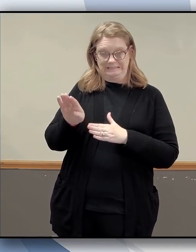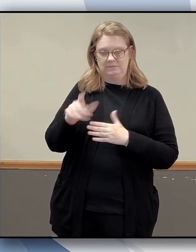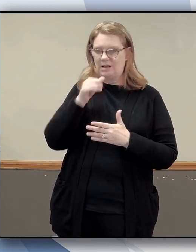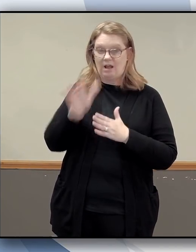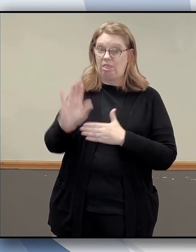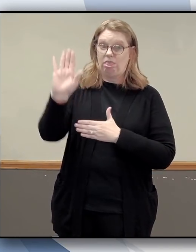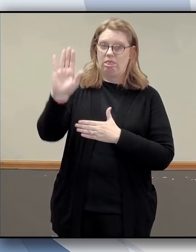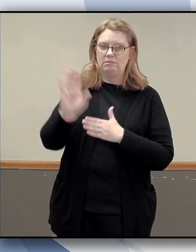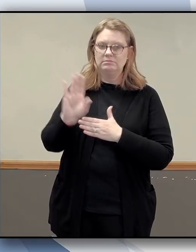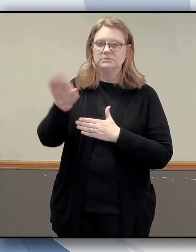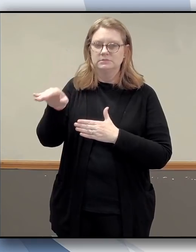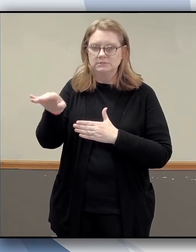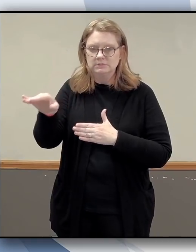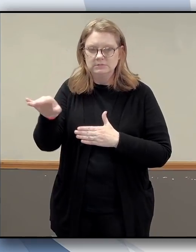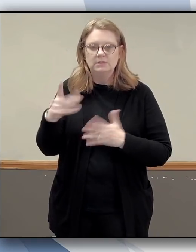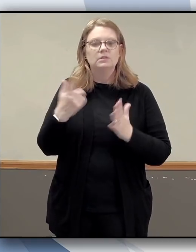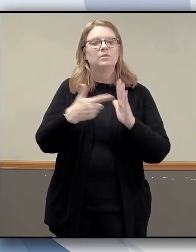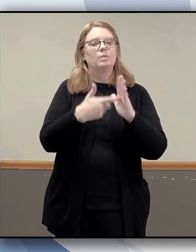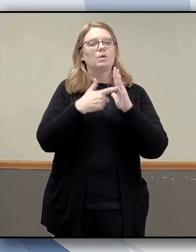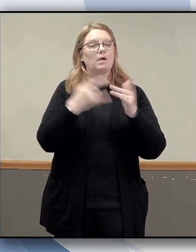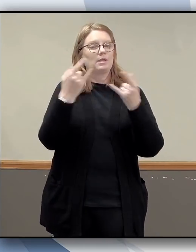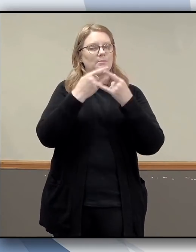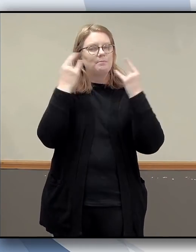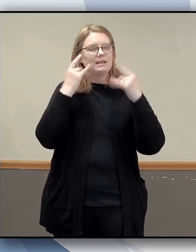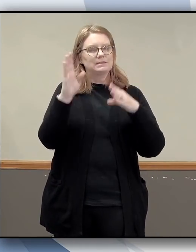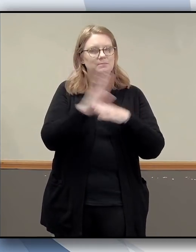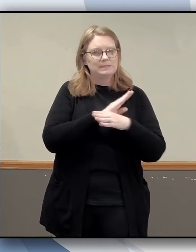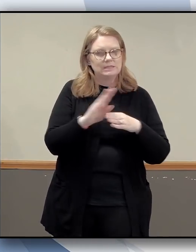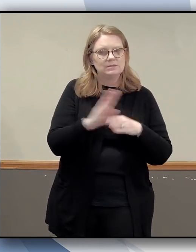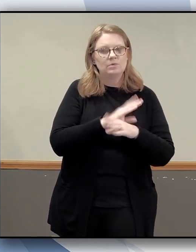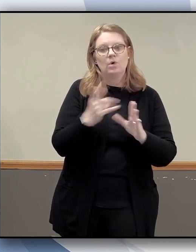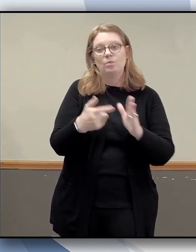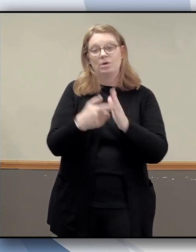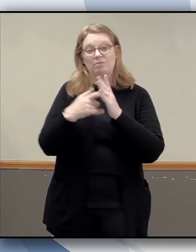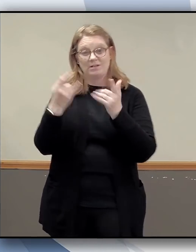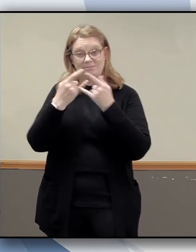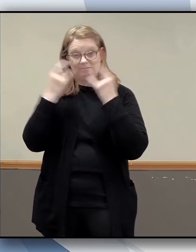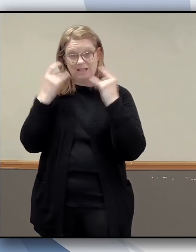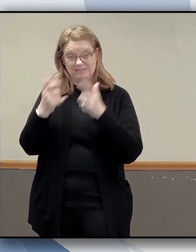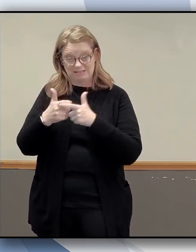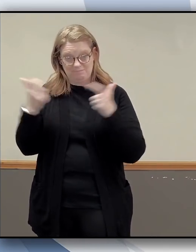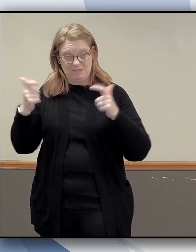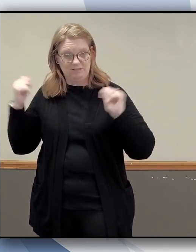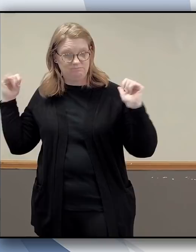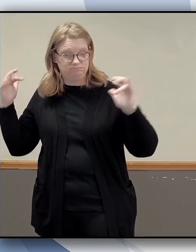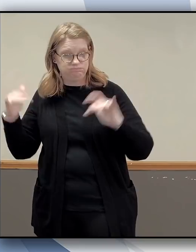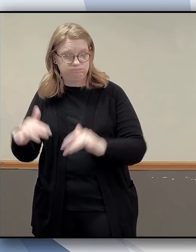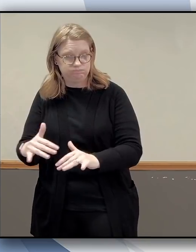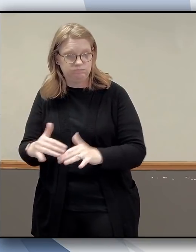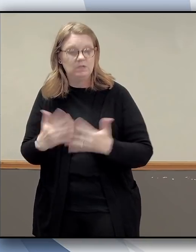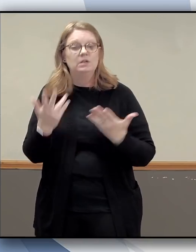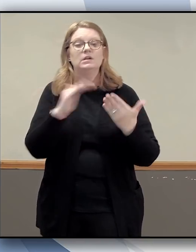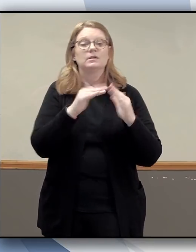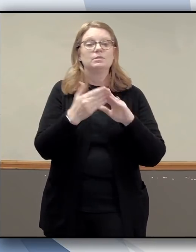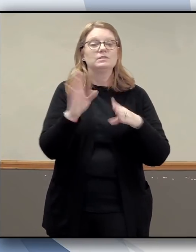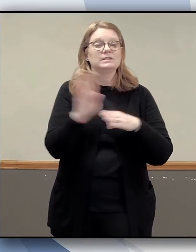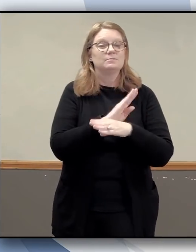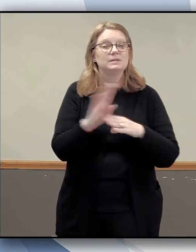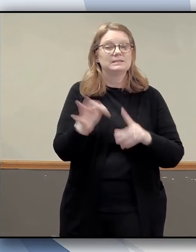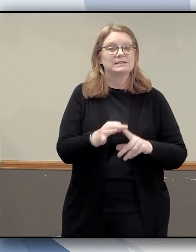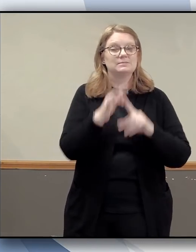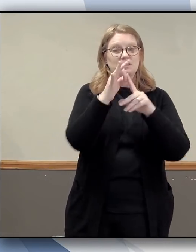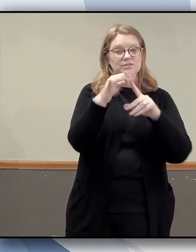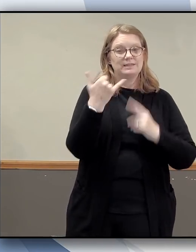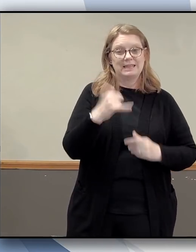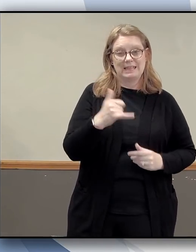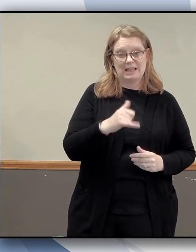discussed, they include requiring masks in businesses, requiring masks at large gathering. We ask communities and businesses, especially in the yellow and orange